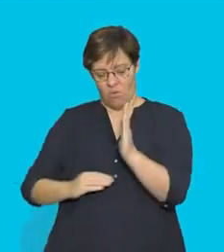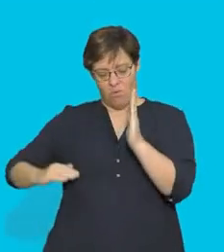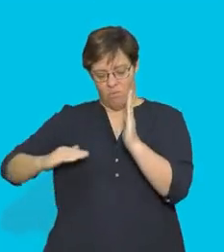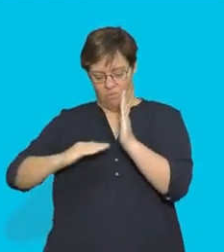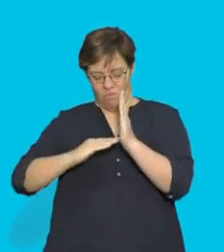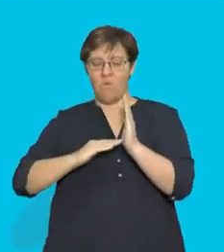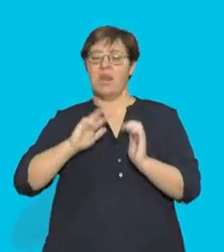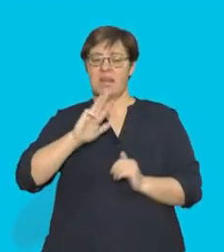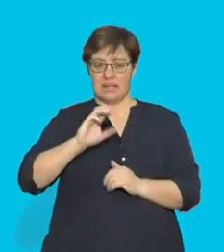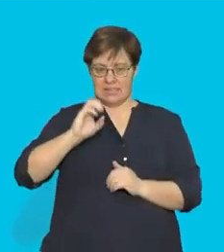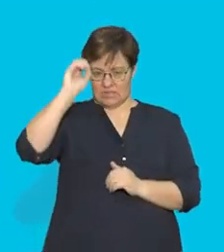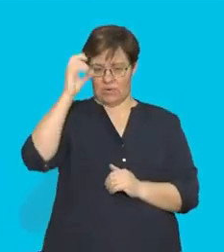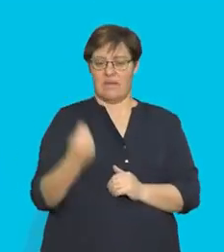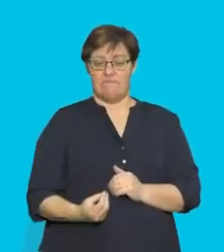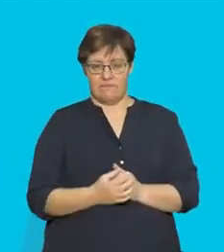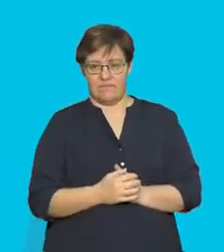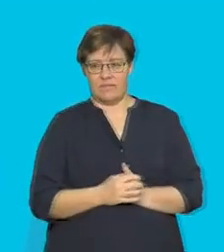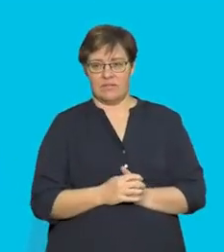here will be 90 degrees.